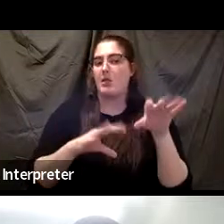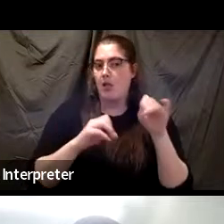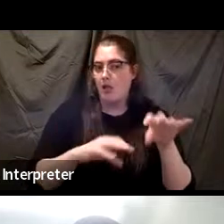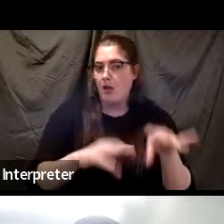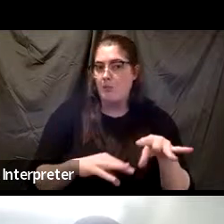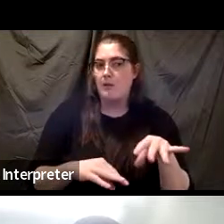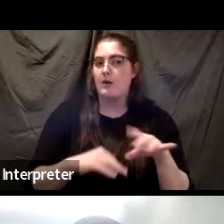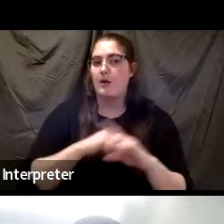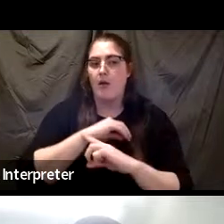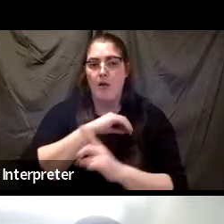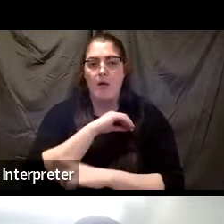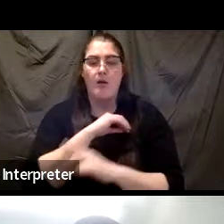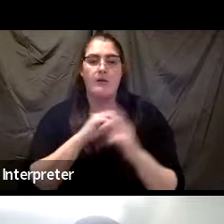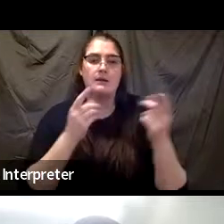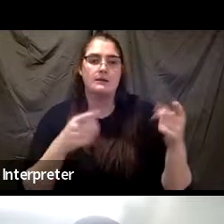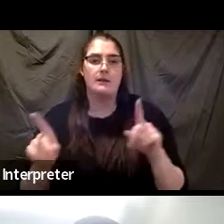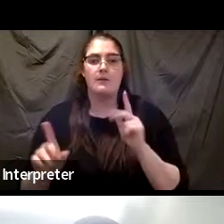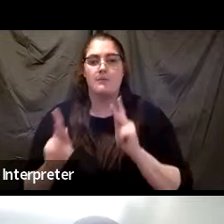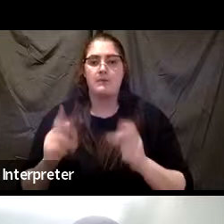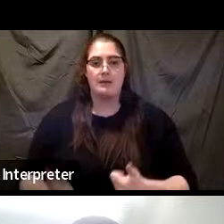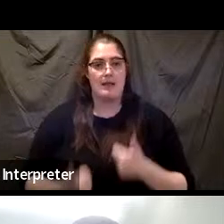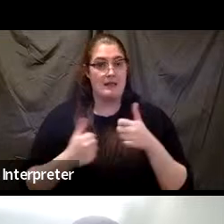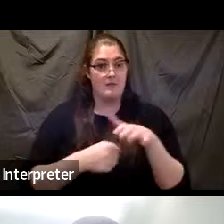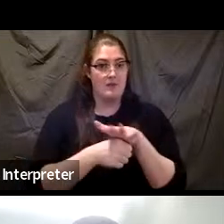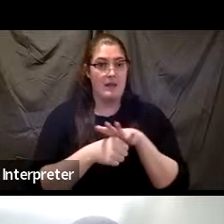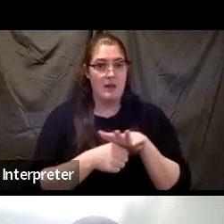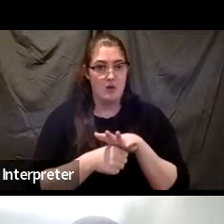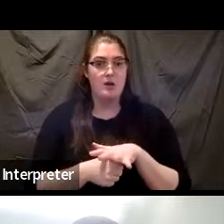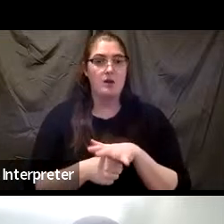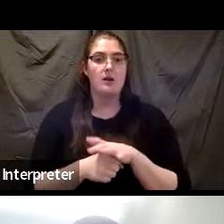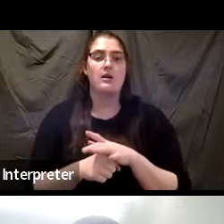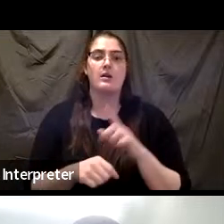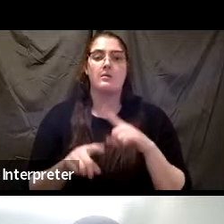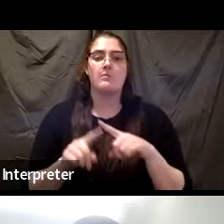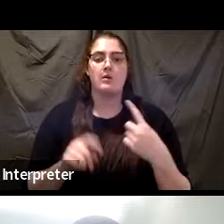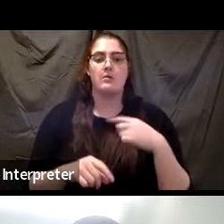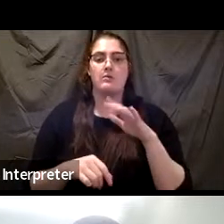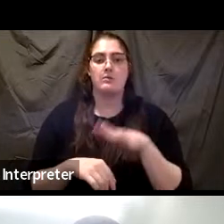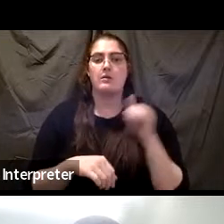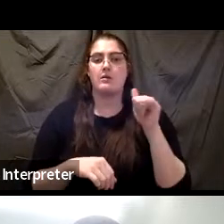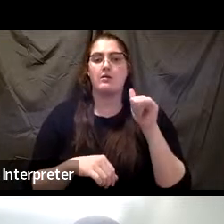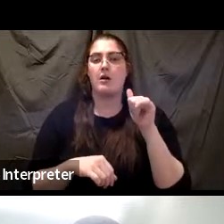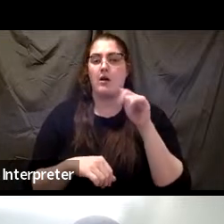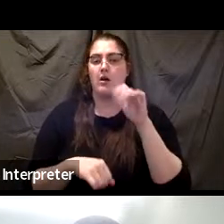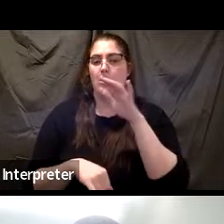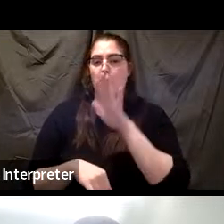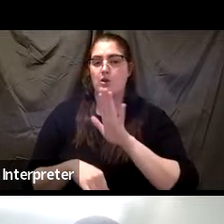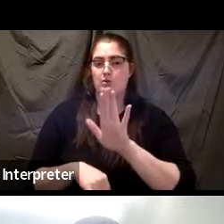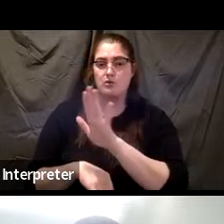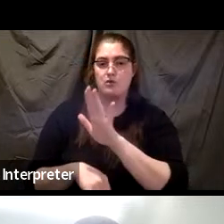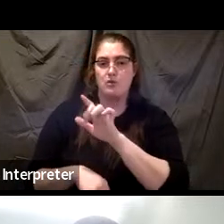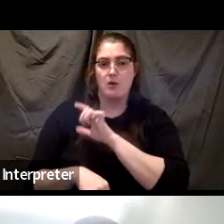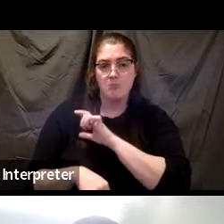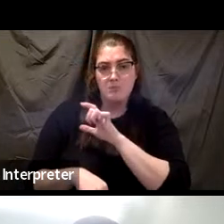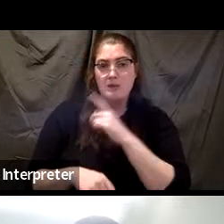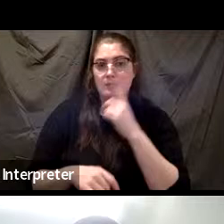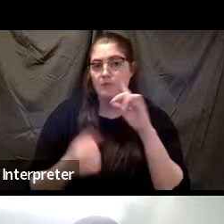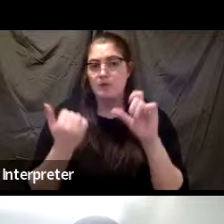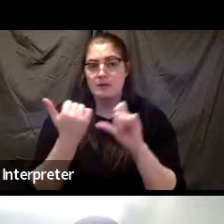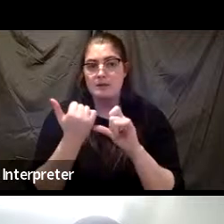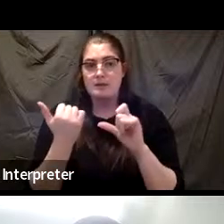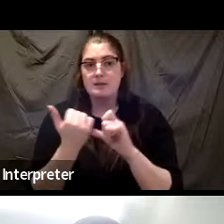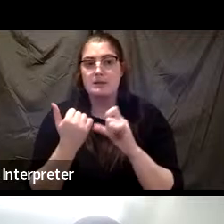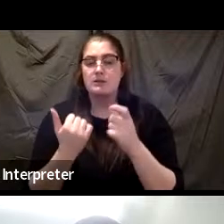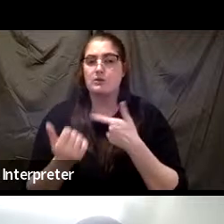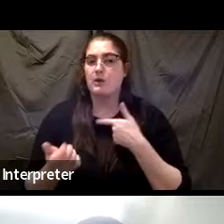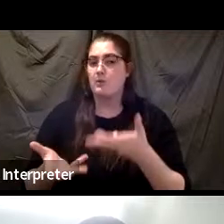from folks that live in the area. But we were going to call on you all for some assistance when we get ready to do that. And I just wanted to ask for your partnership